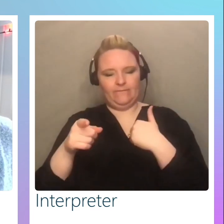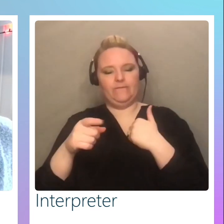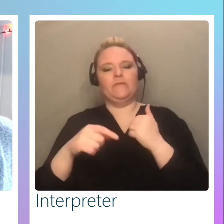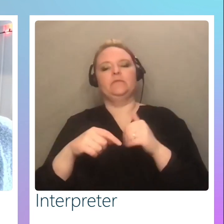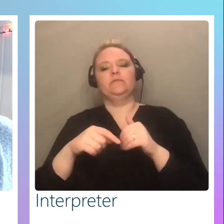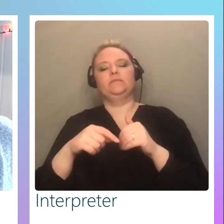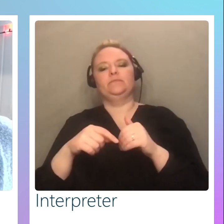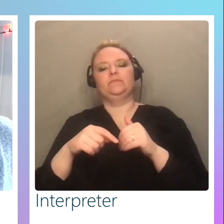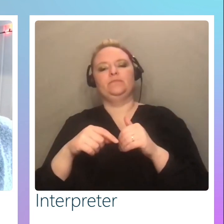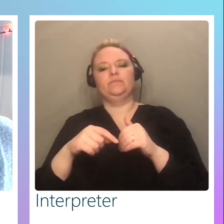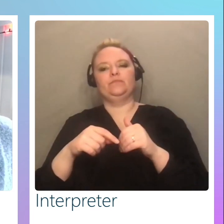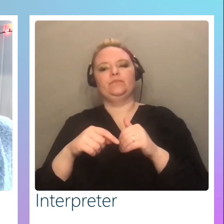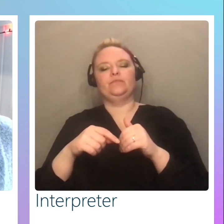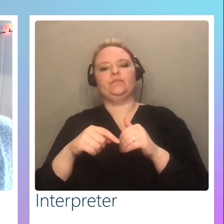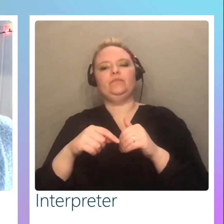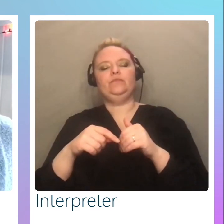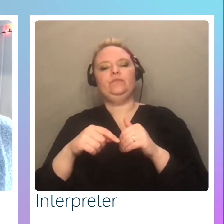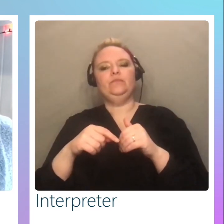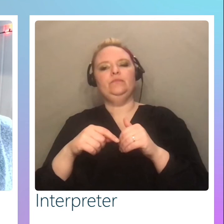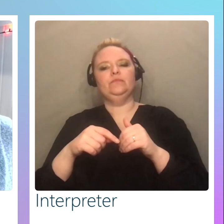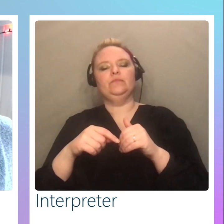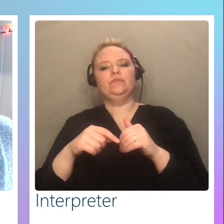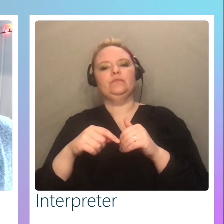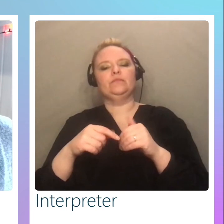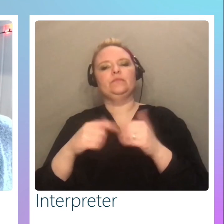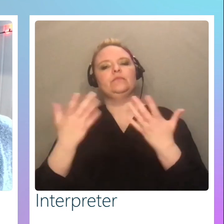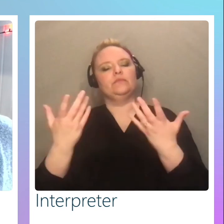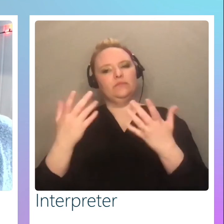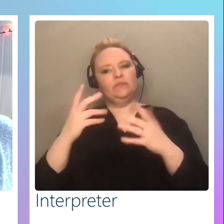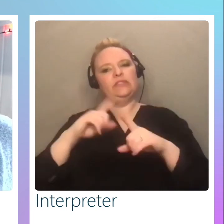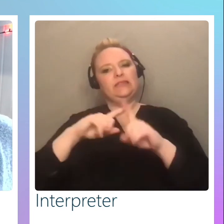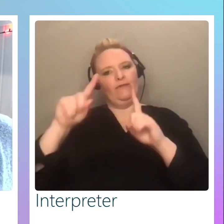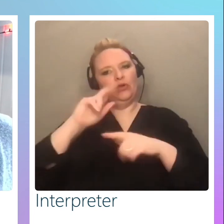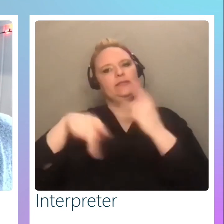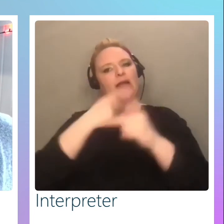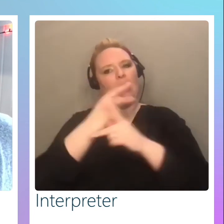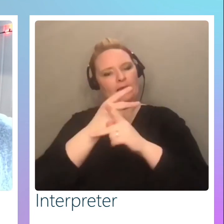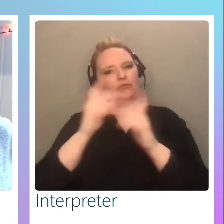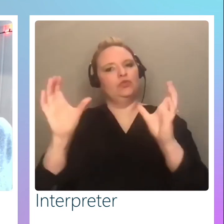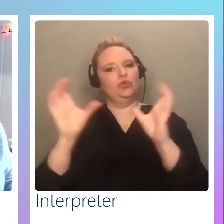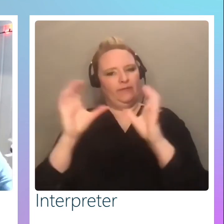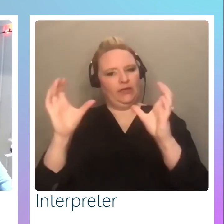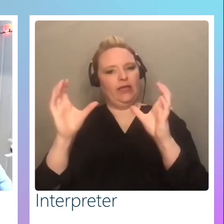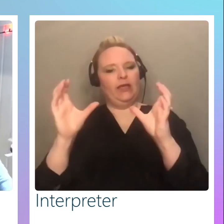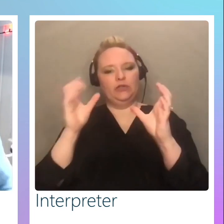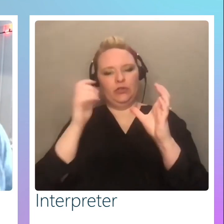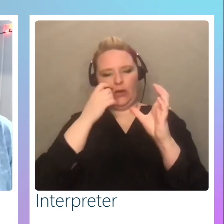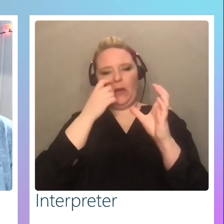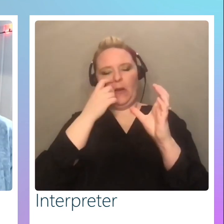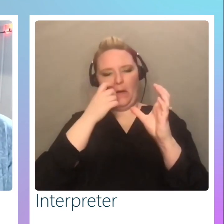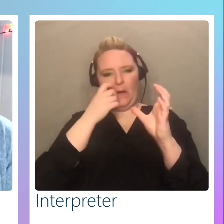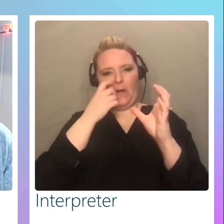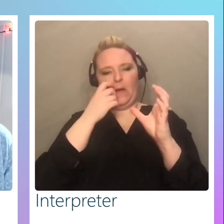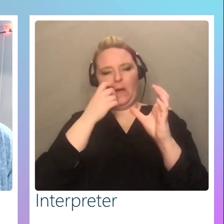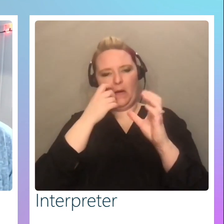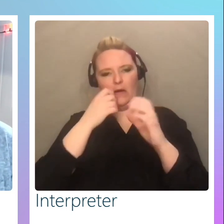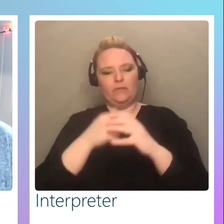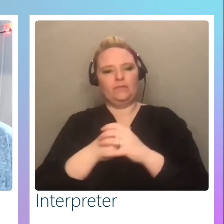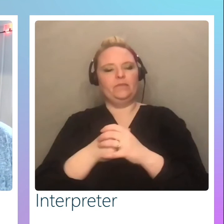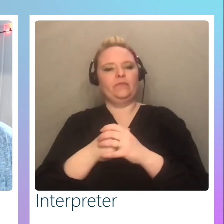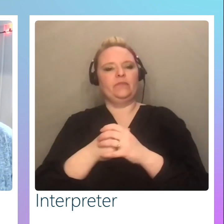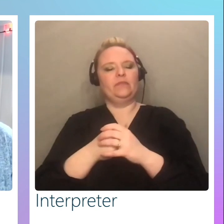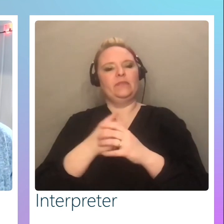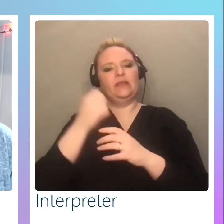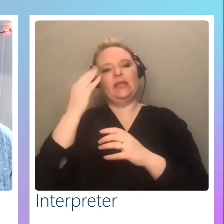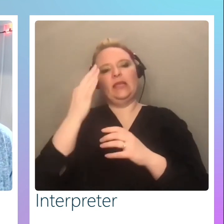available. There are different types of certifications for people who